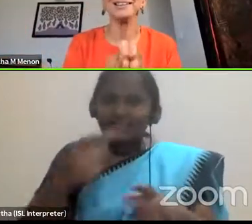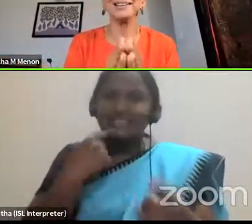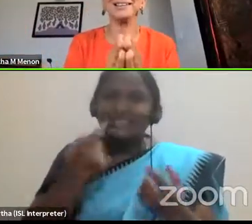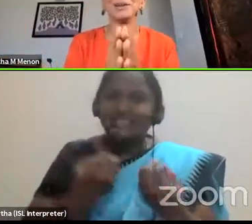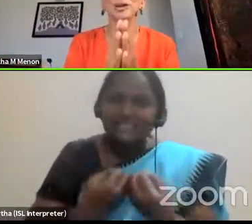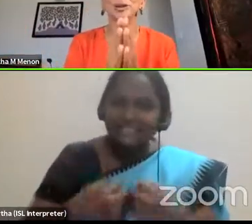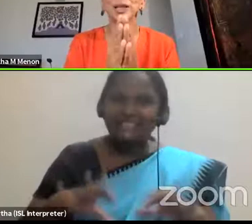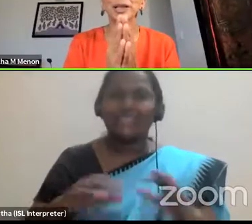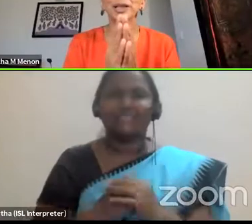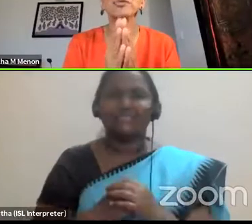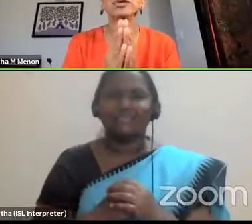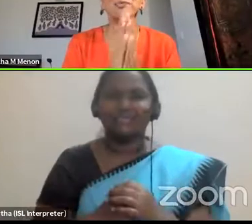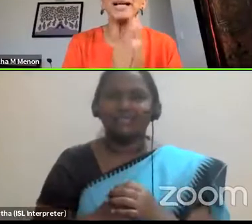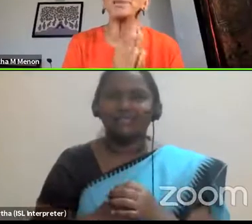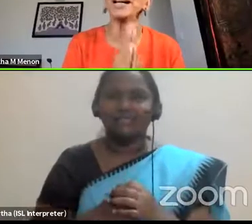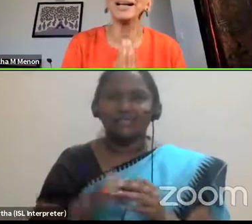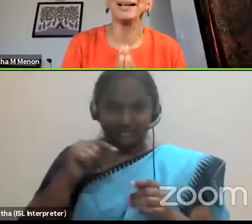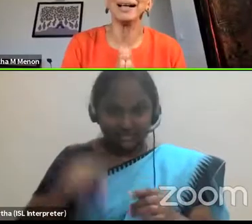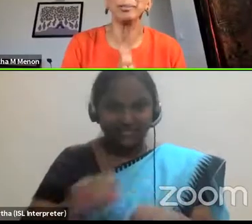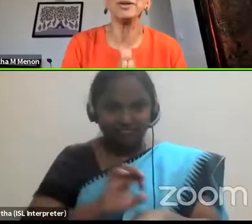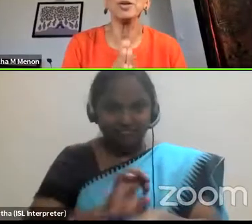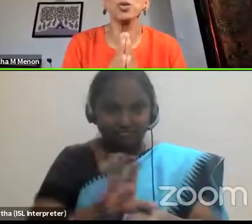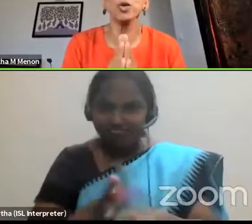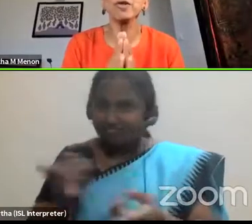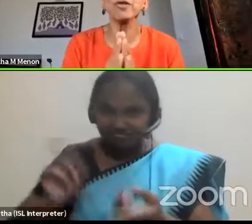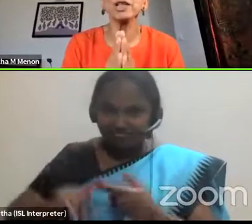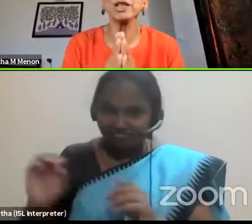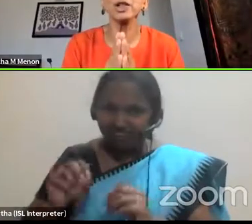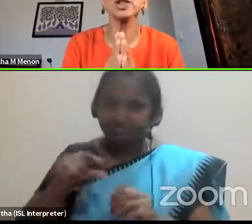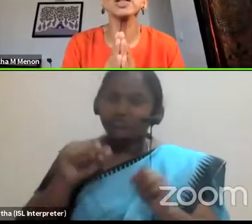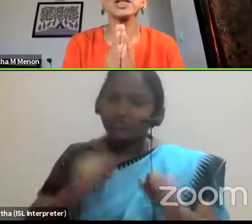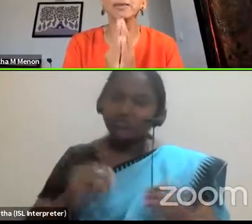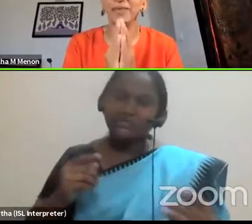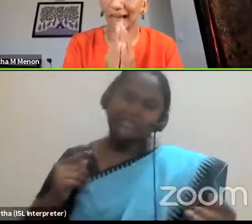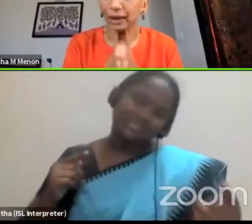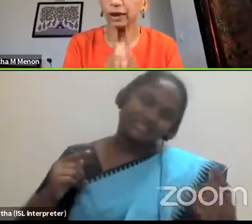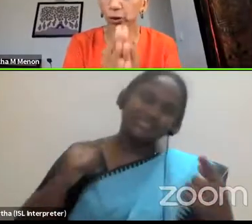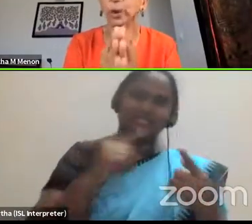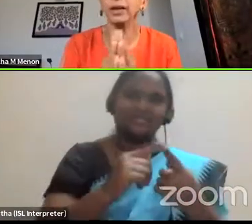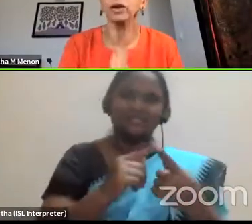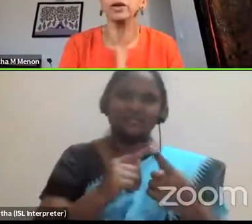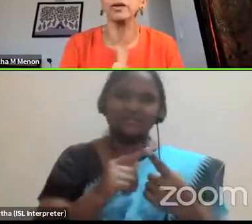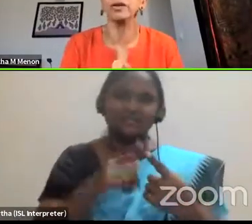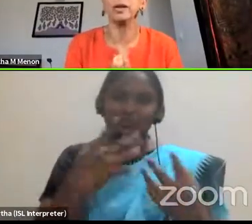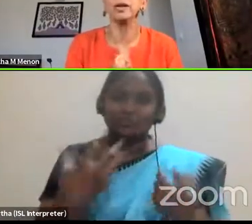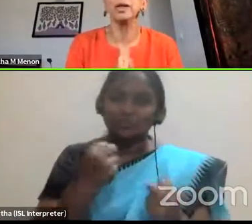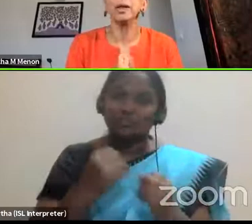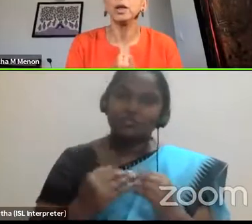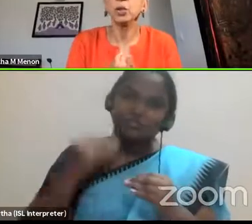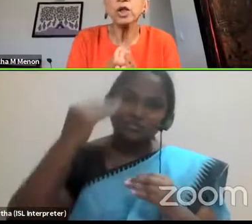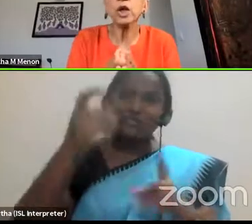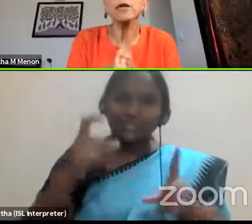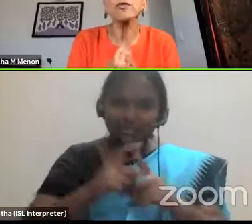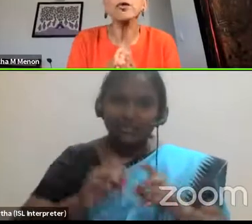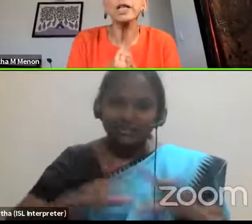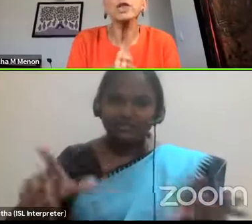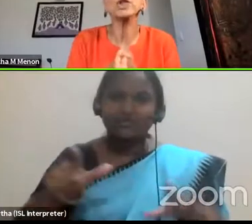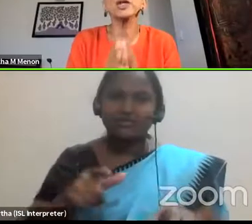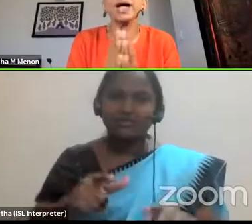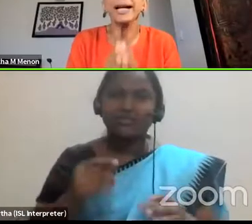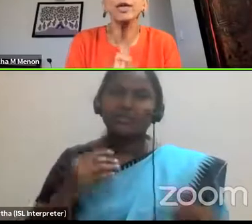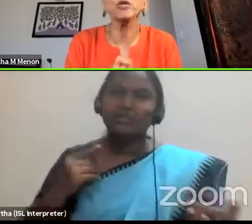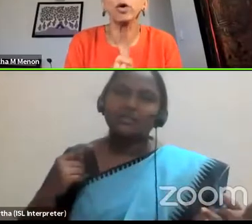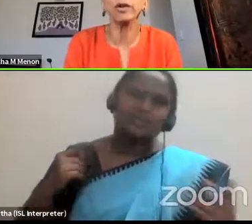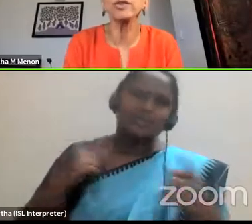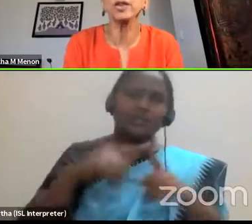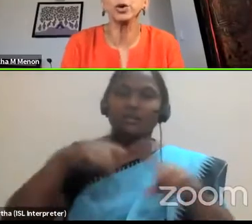it, if the pandemic hadn't happened, you wouldn't have reached, if you hadn't gone digital, you would not have reached